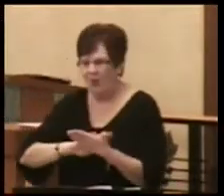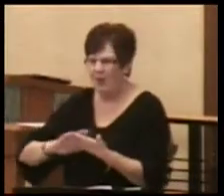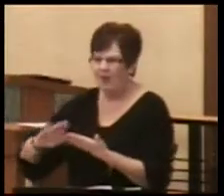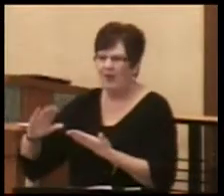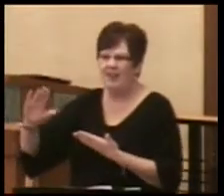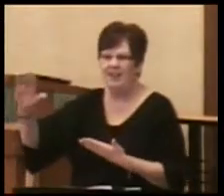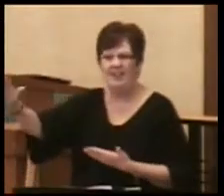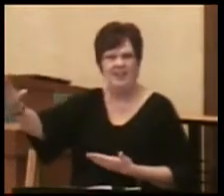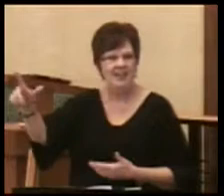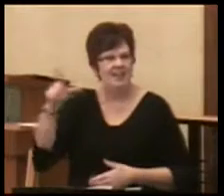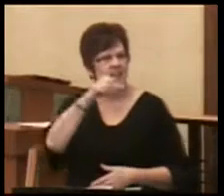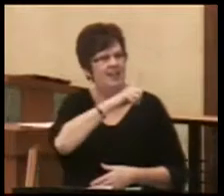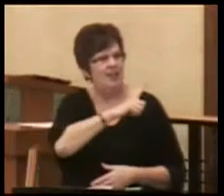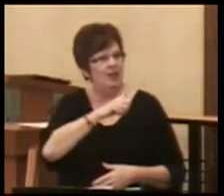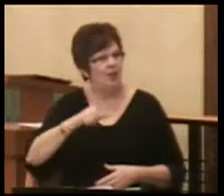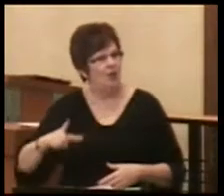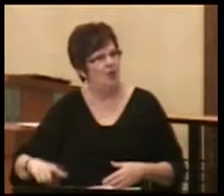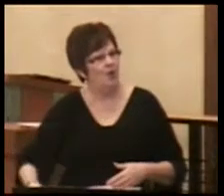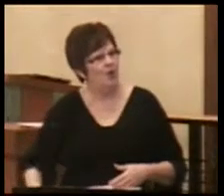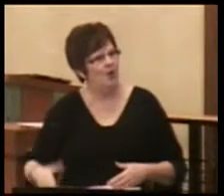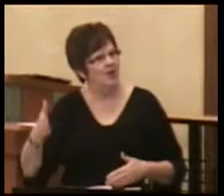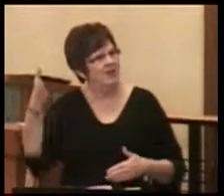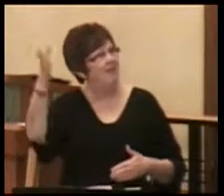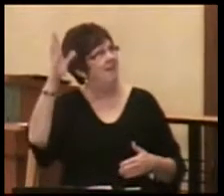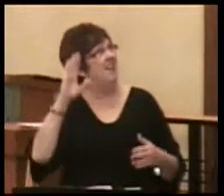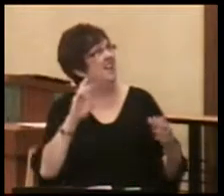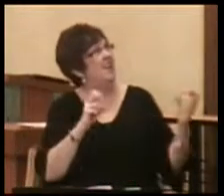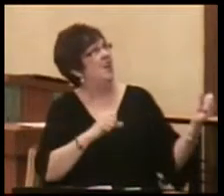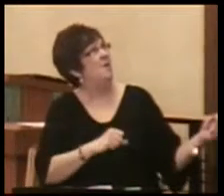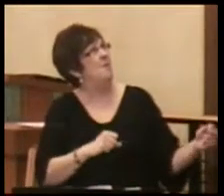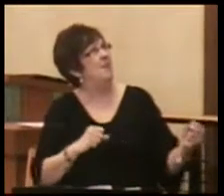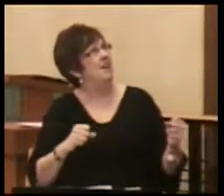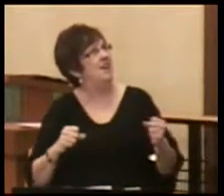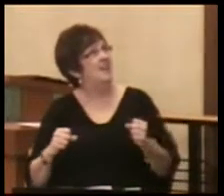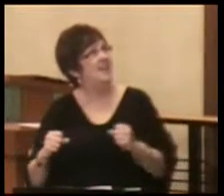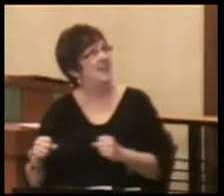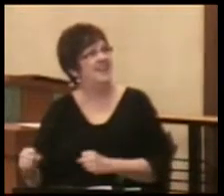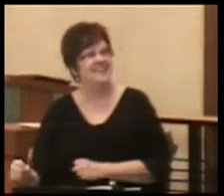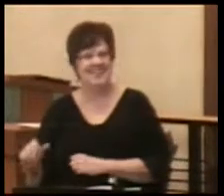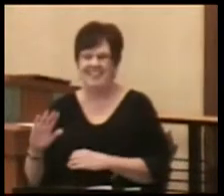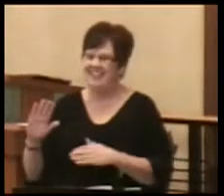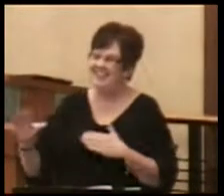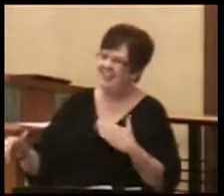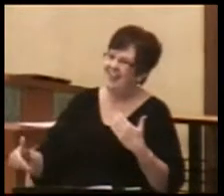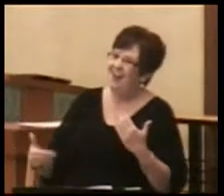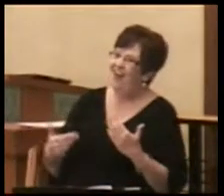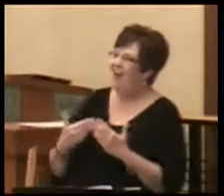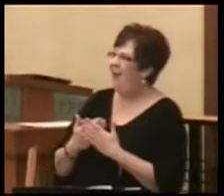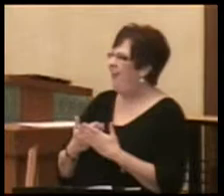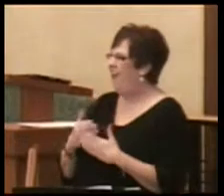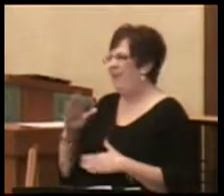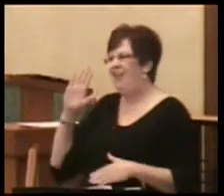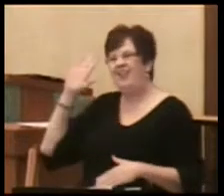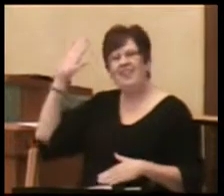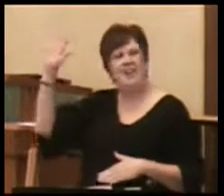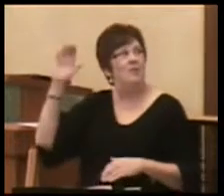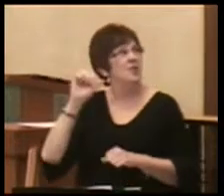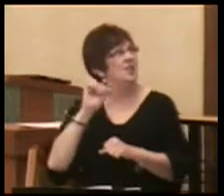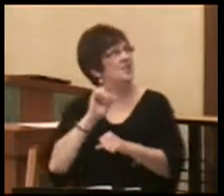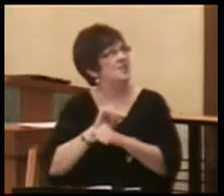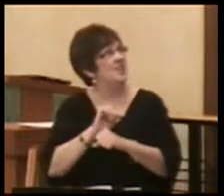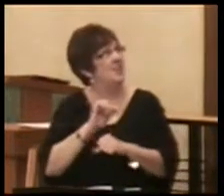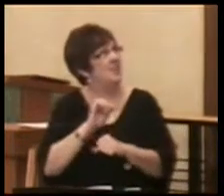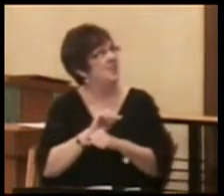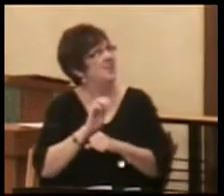holy, holy, Lord God Almighty. All thy